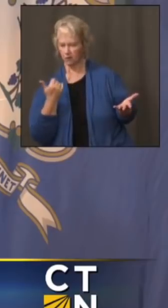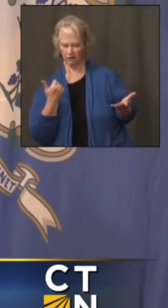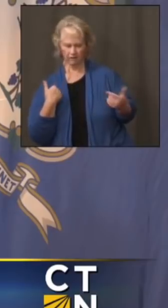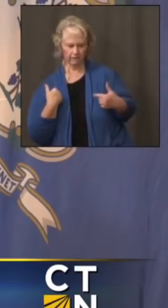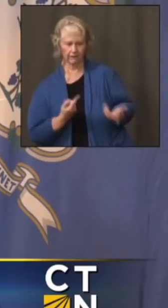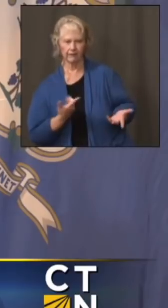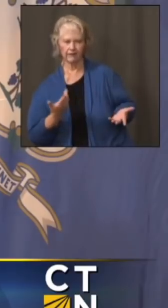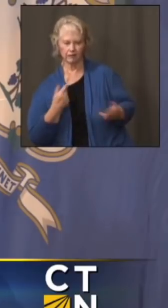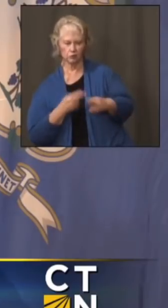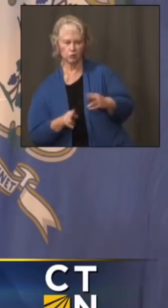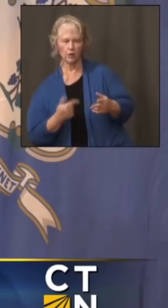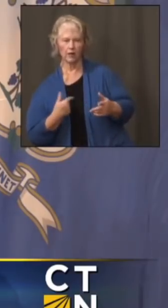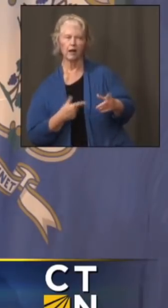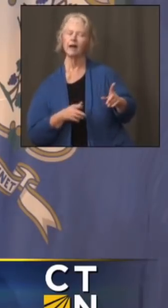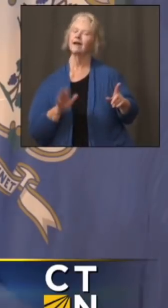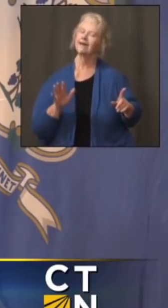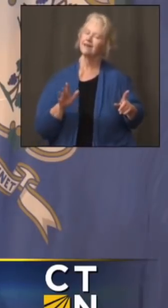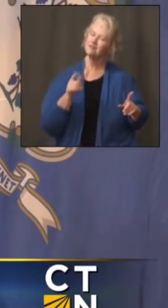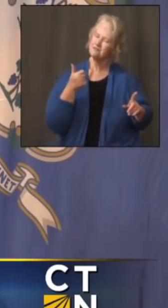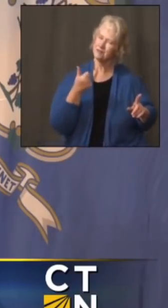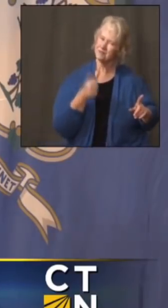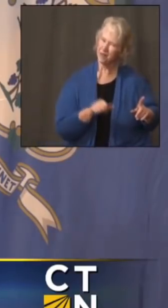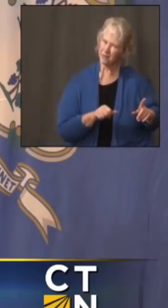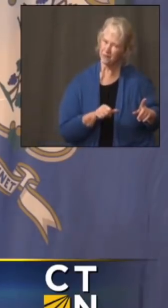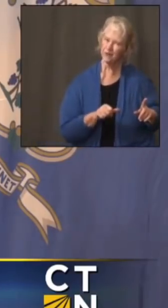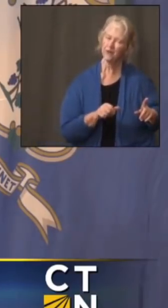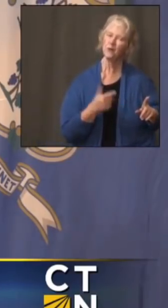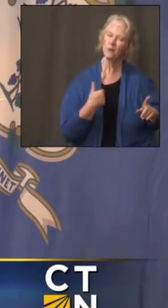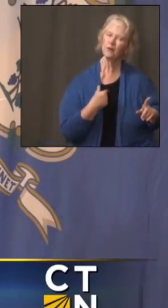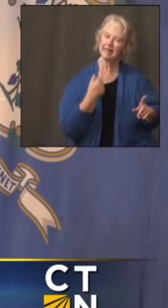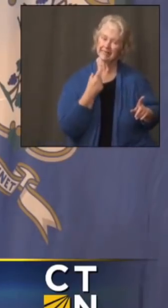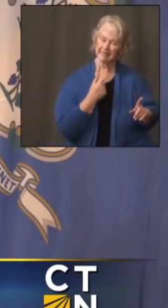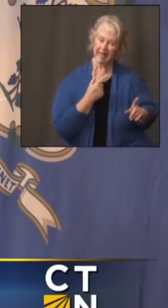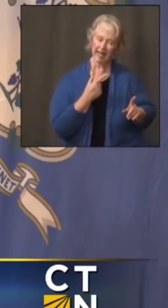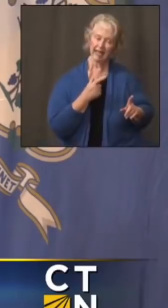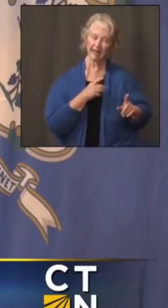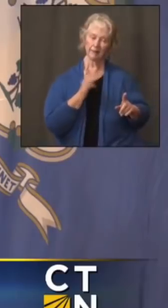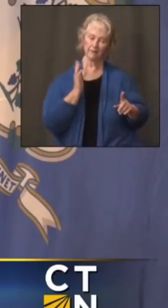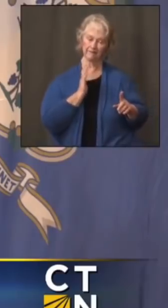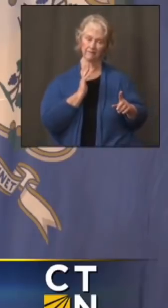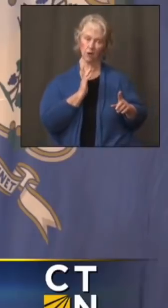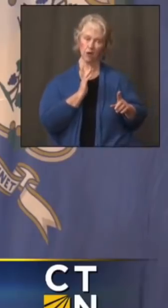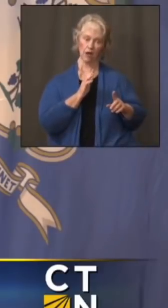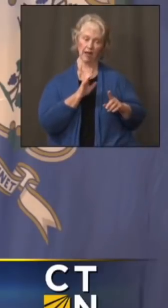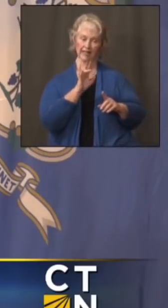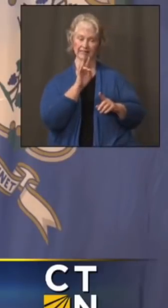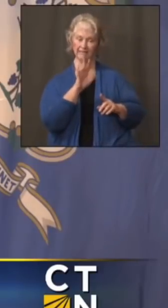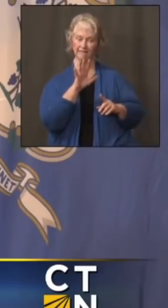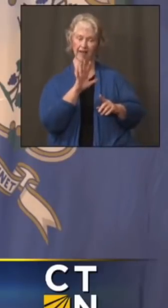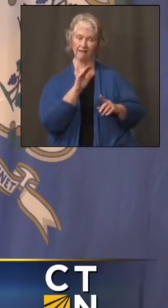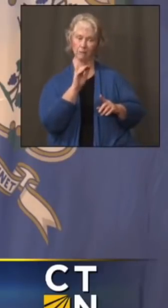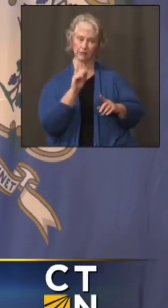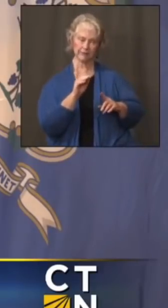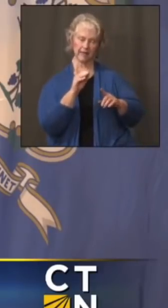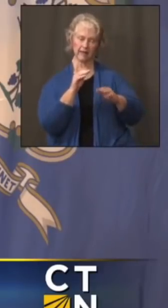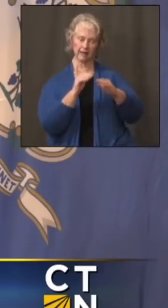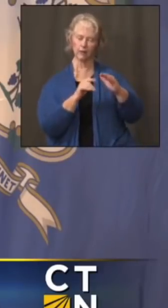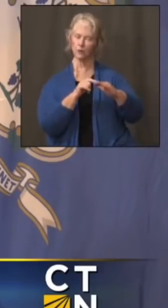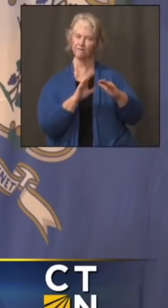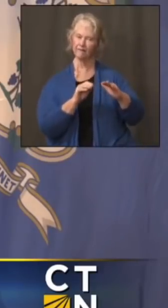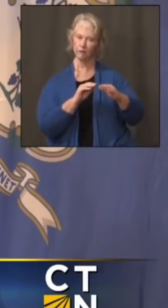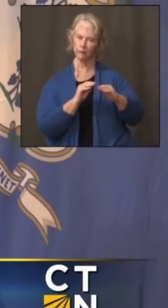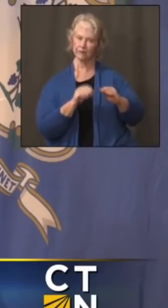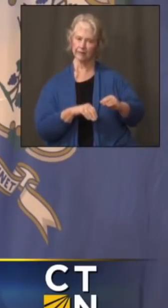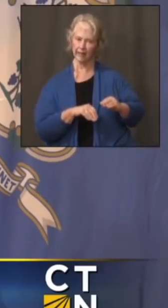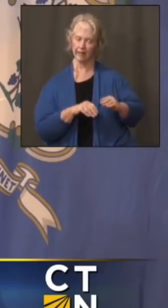August? Well, remember, I mean, right now we're saying you can go from a 75% to 50% capacity. Back early